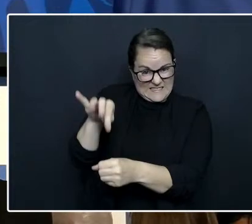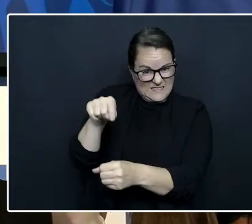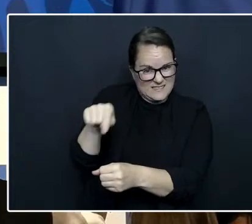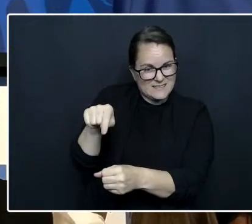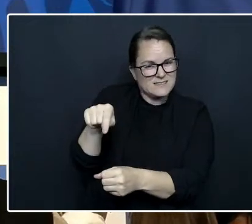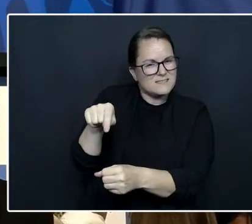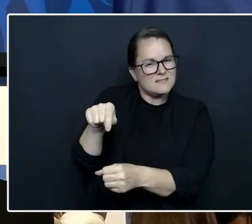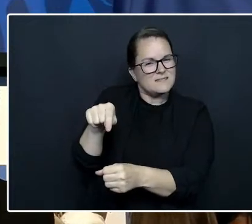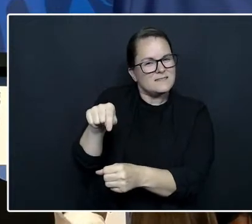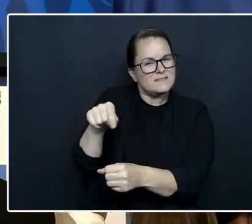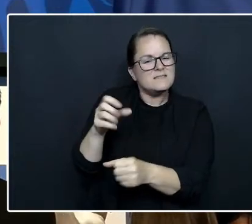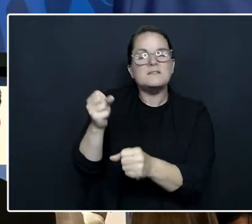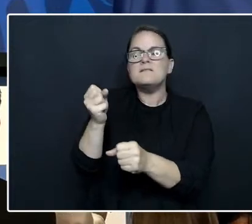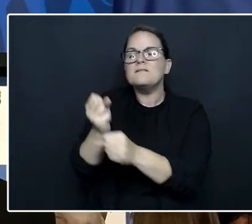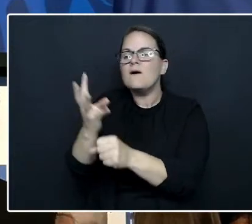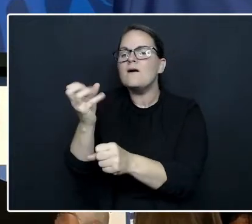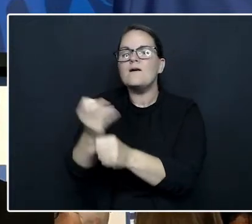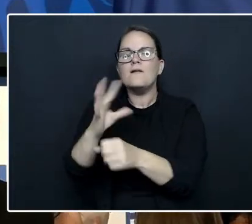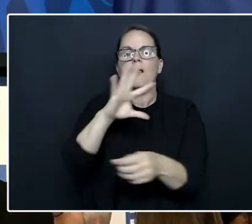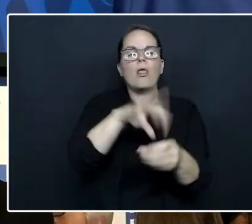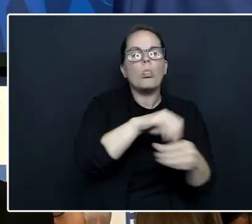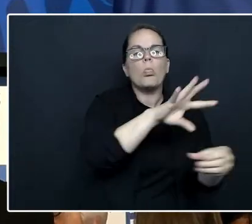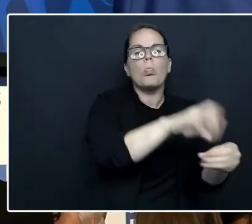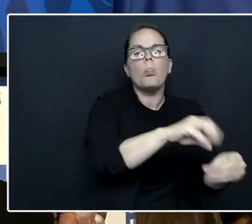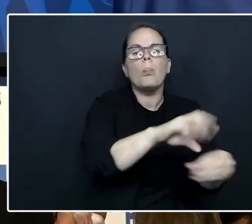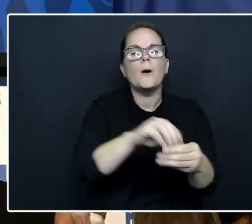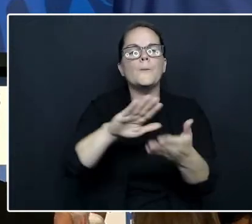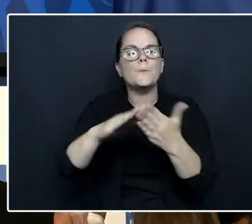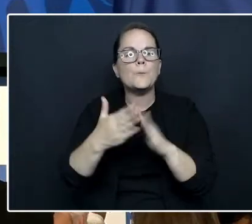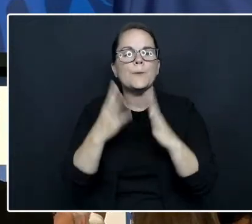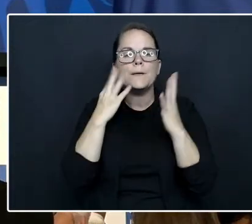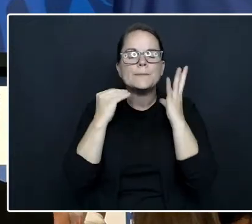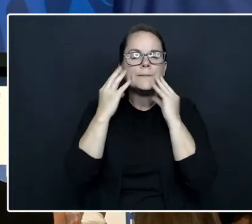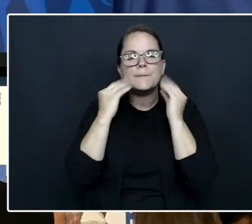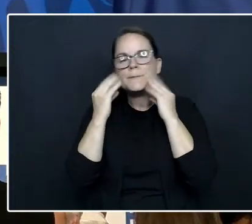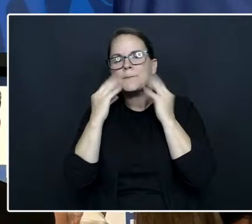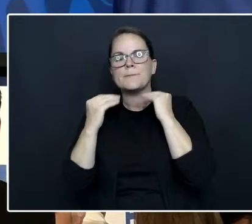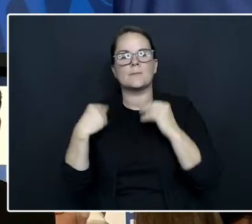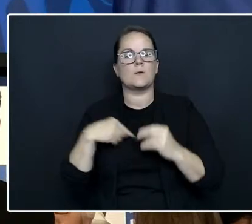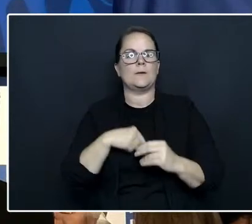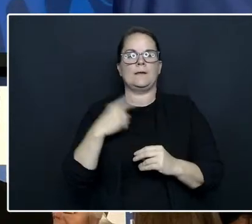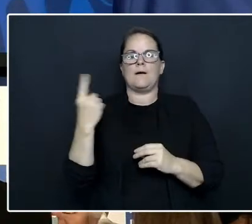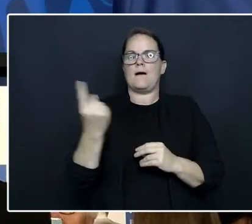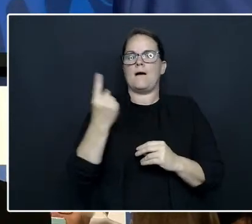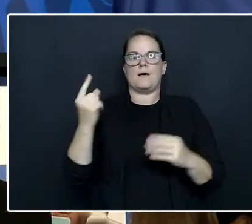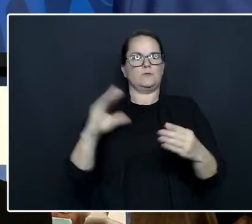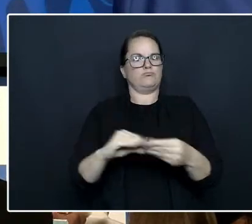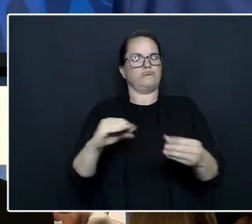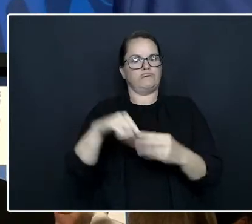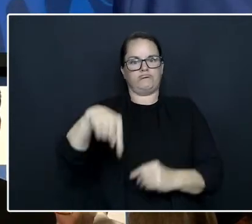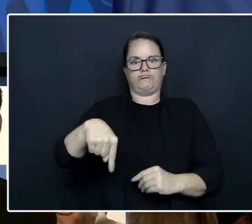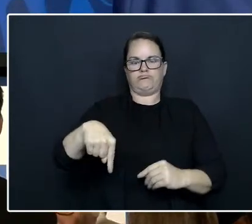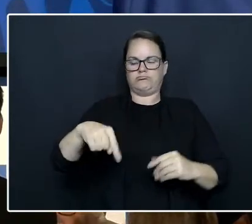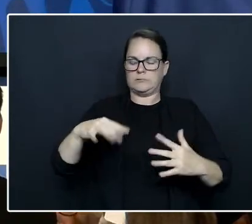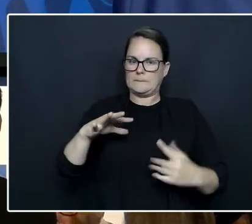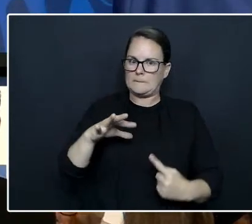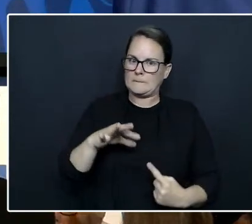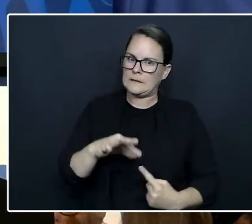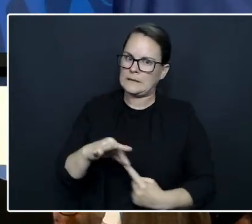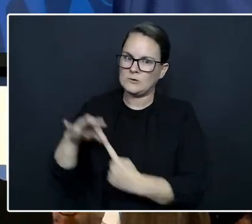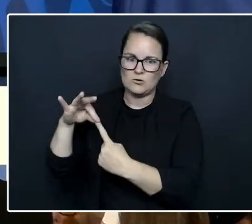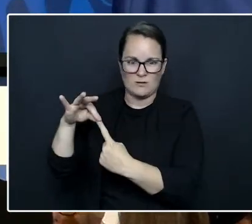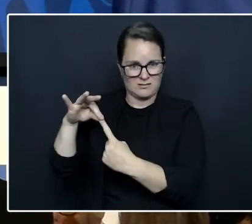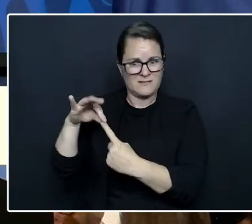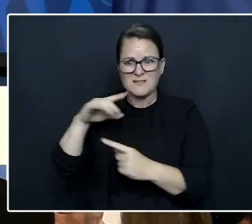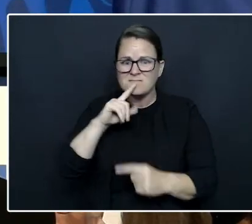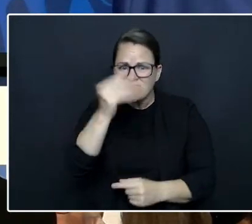years, and nearly every time we say this is the one, well, this here is the one. This